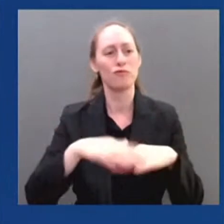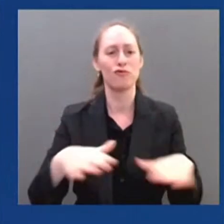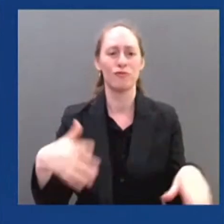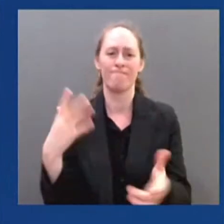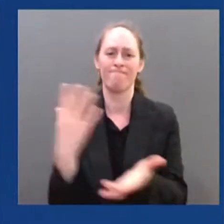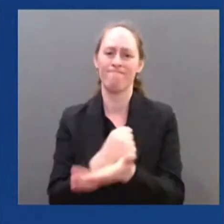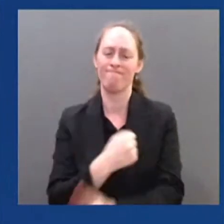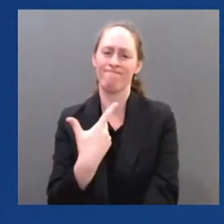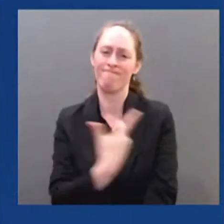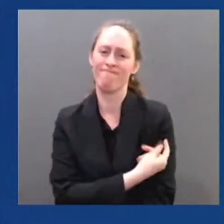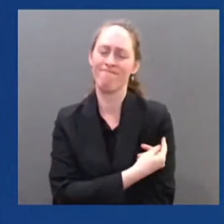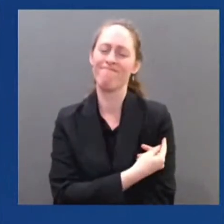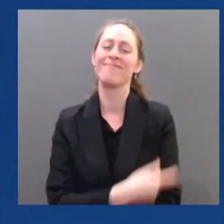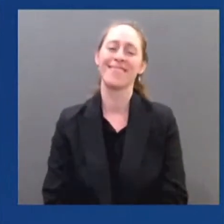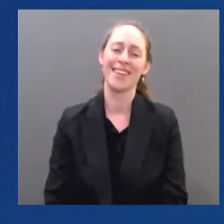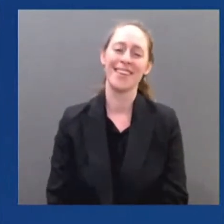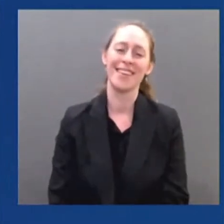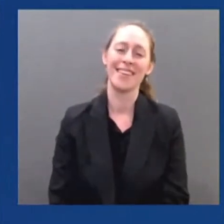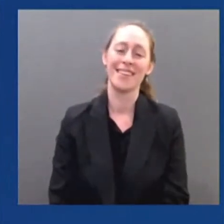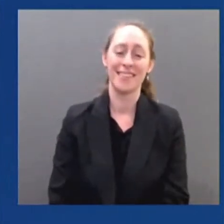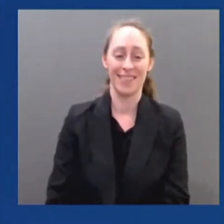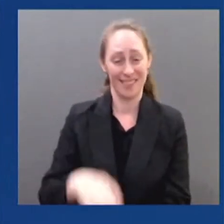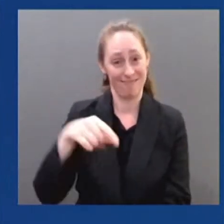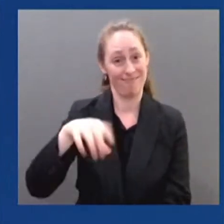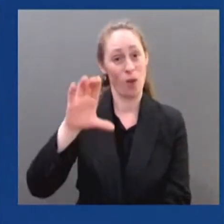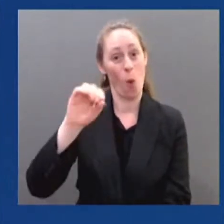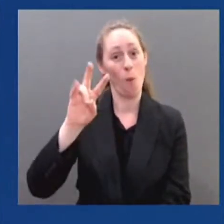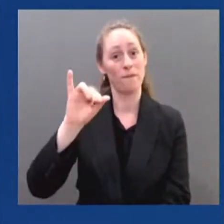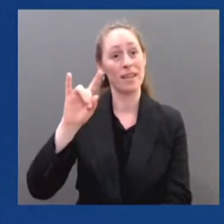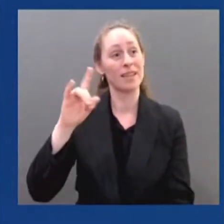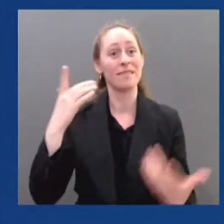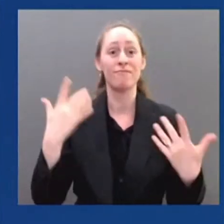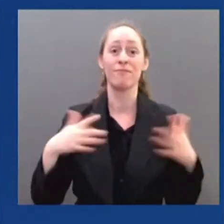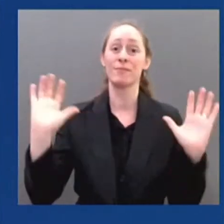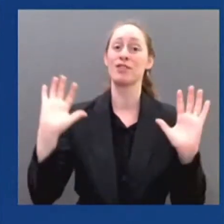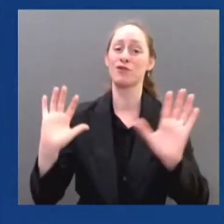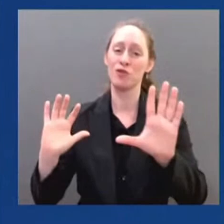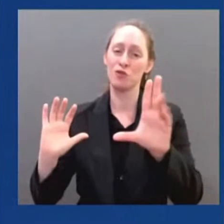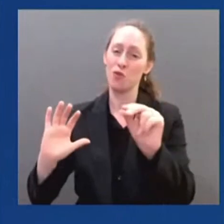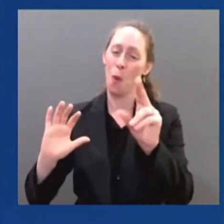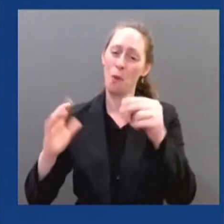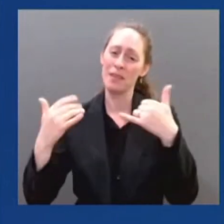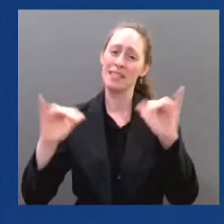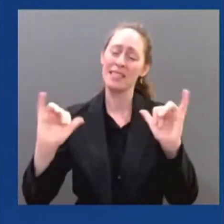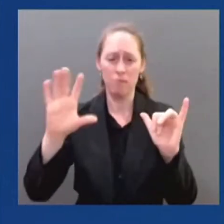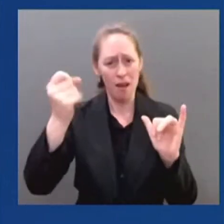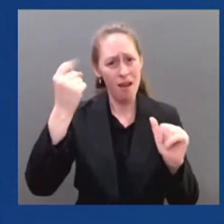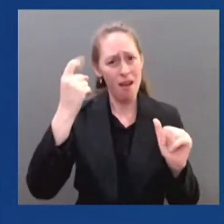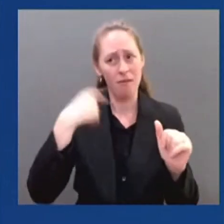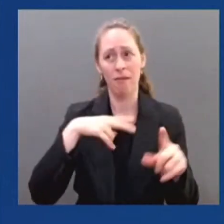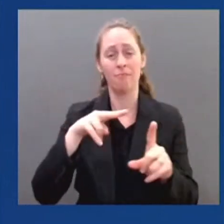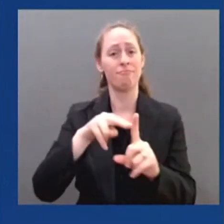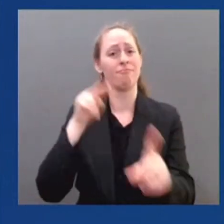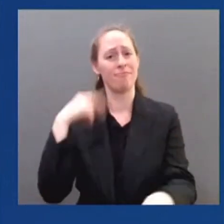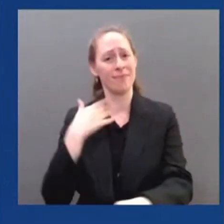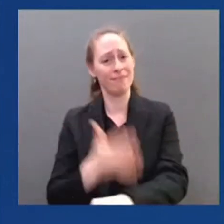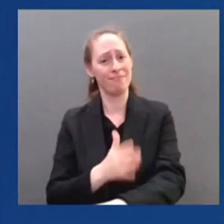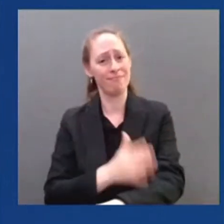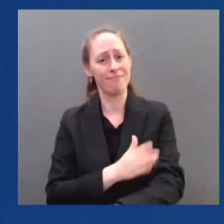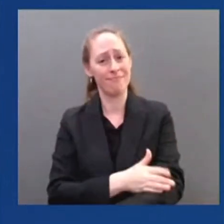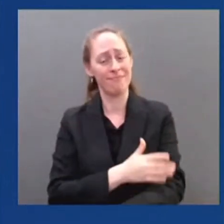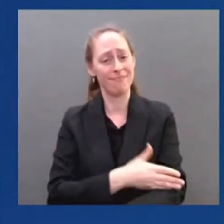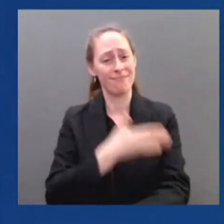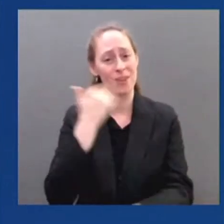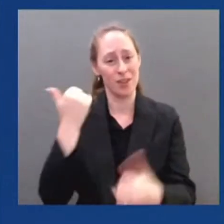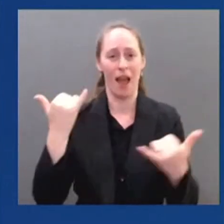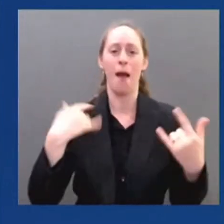with vaccines for our very youngest. And we have the armamentarium in our toolbox to face this virus head on. Thank you.